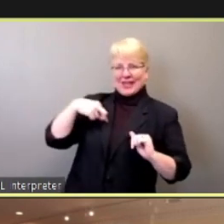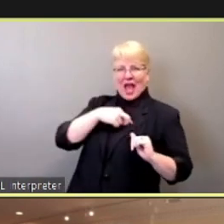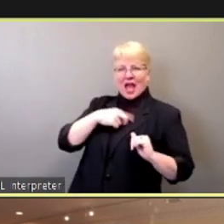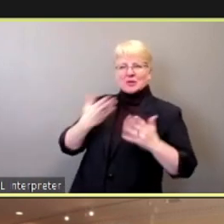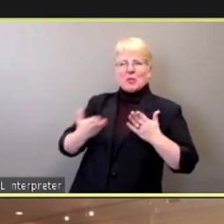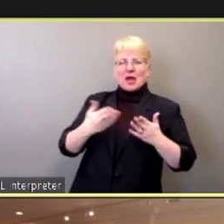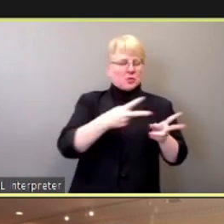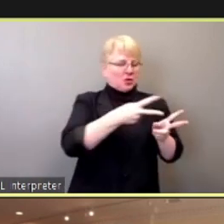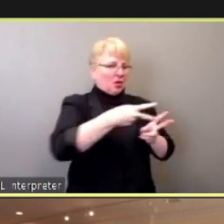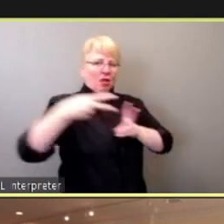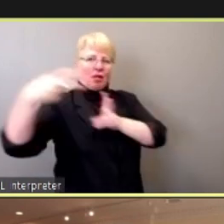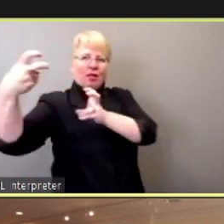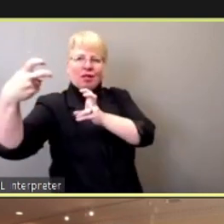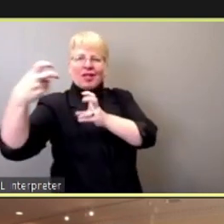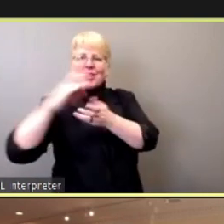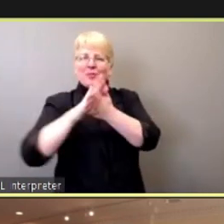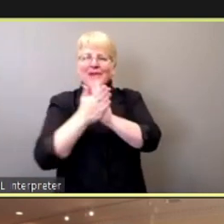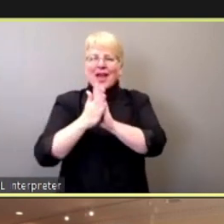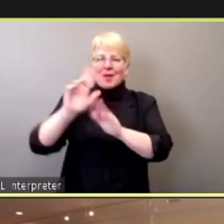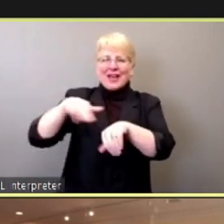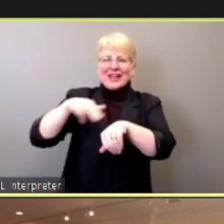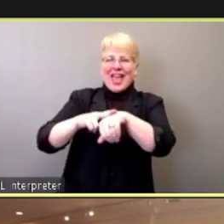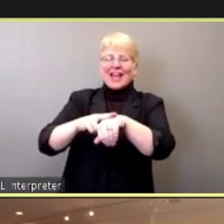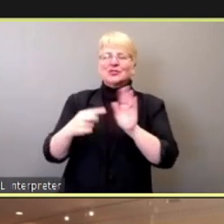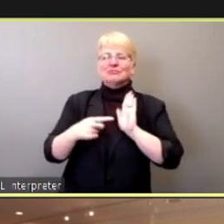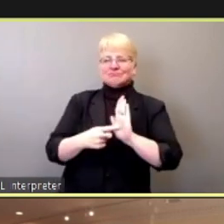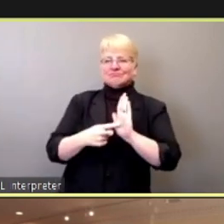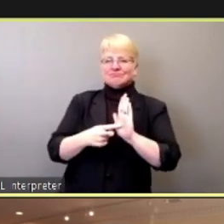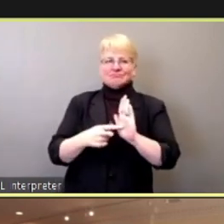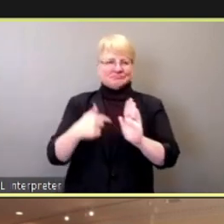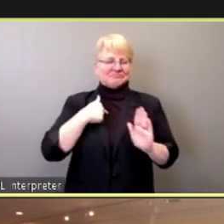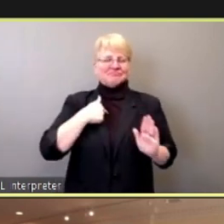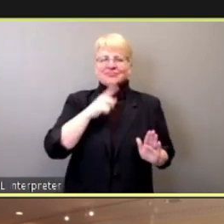I am very